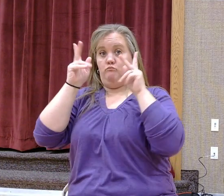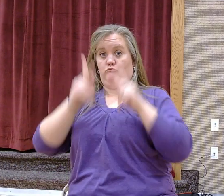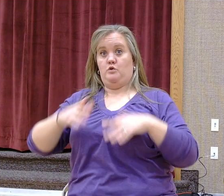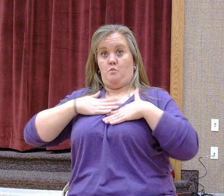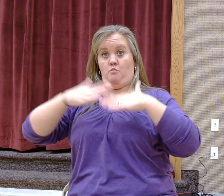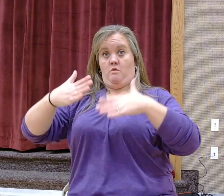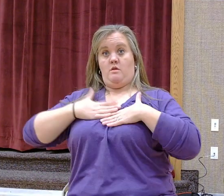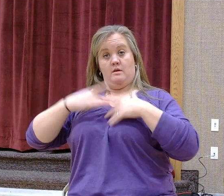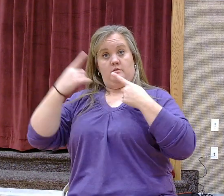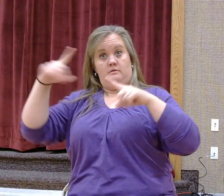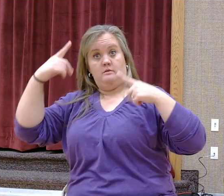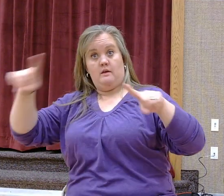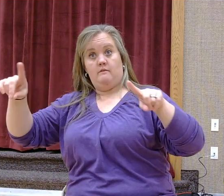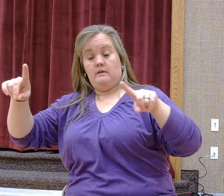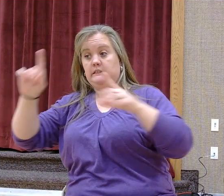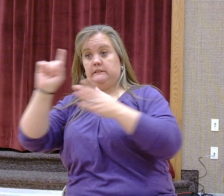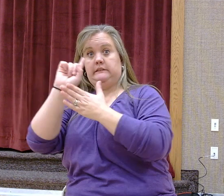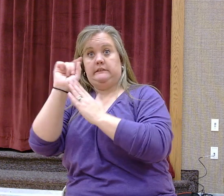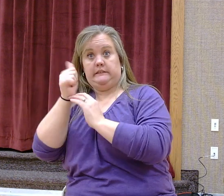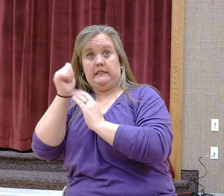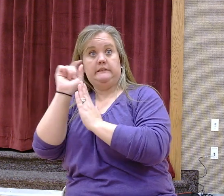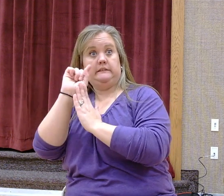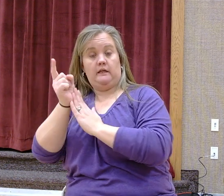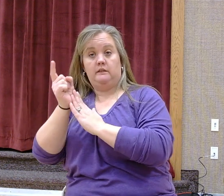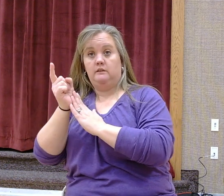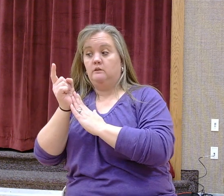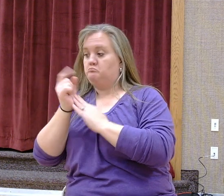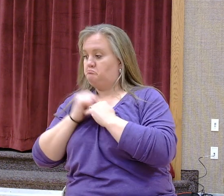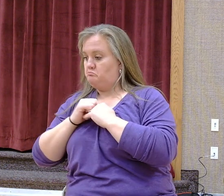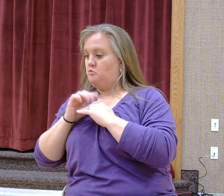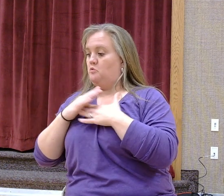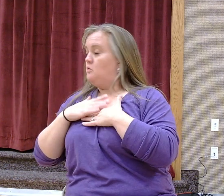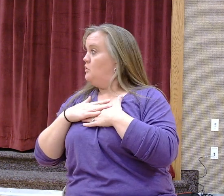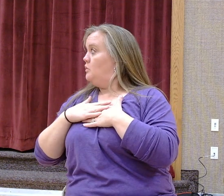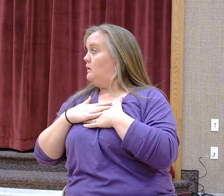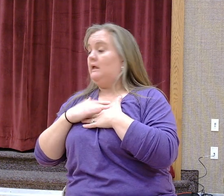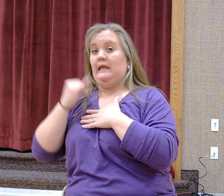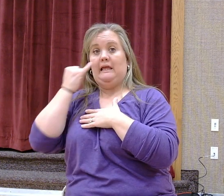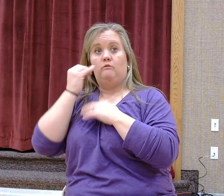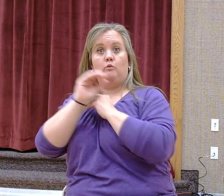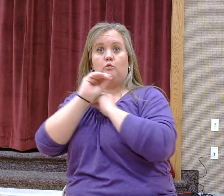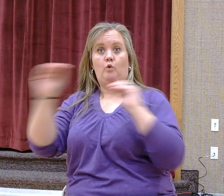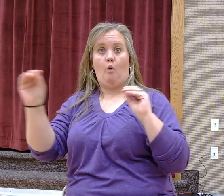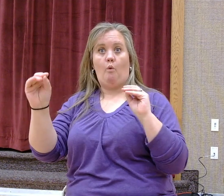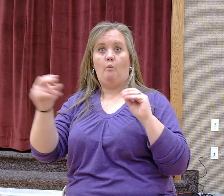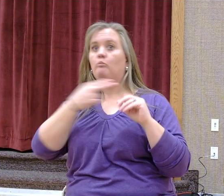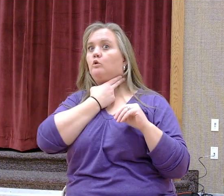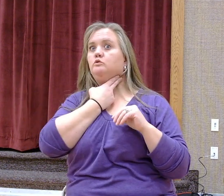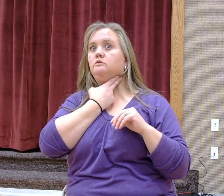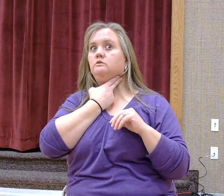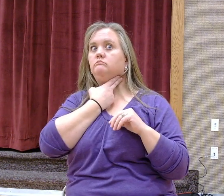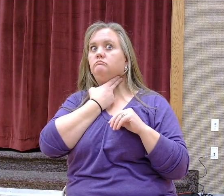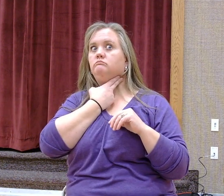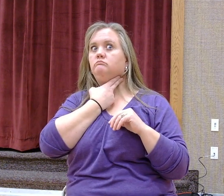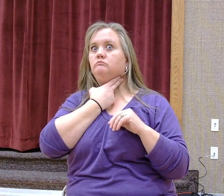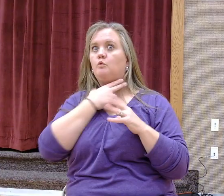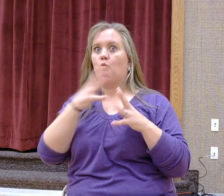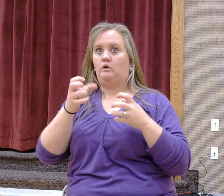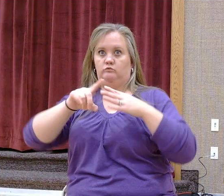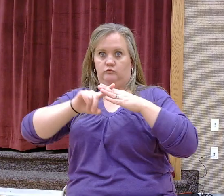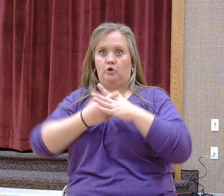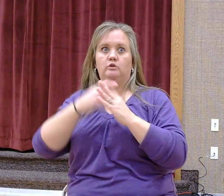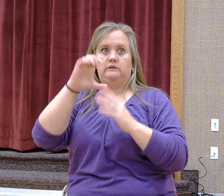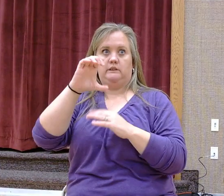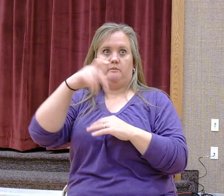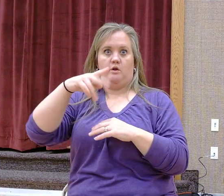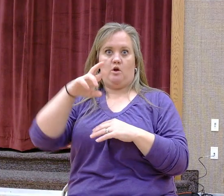effectively for about 10 seconds. Then if they have no pulse, you want to start CPR.